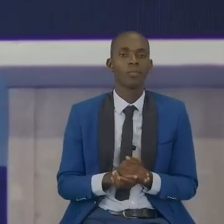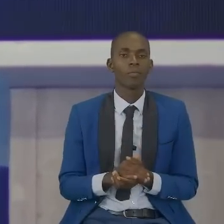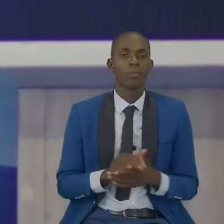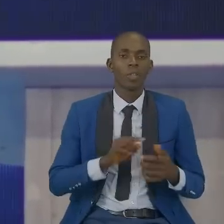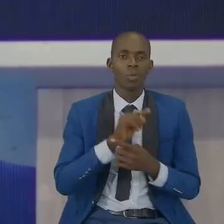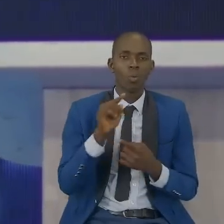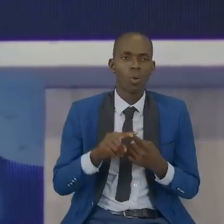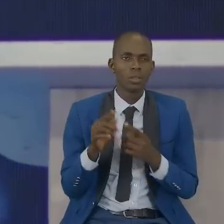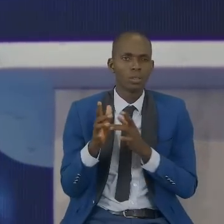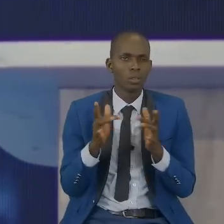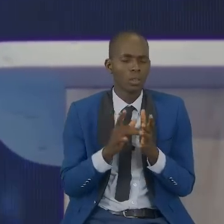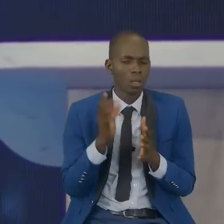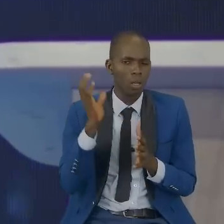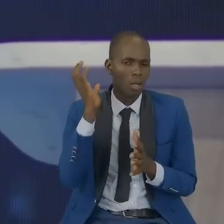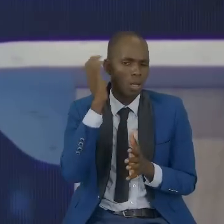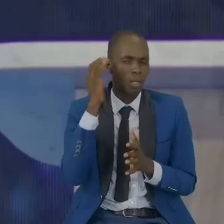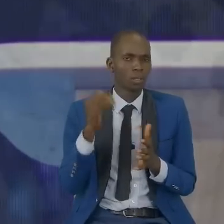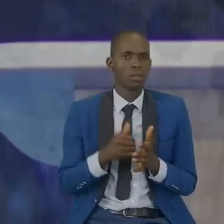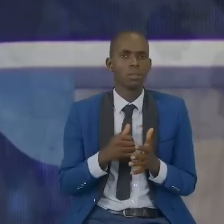Jesus heard it,